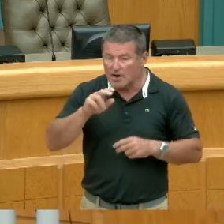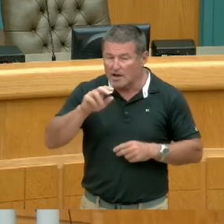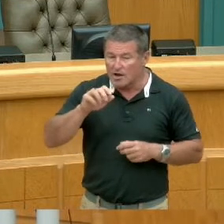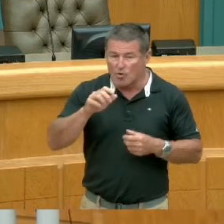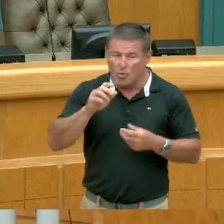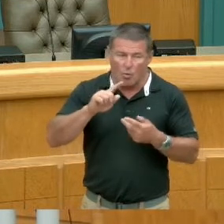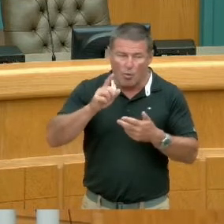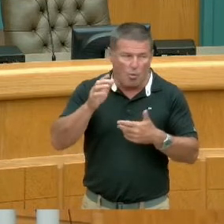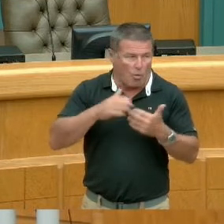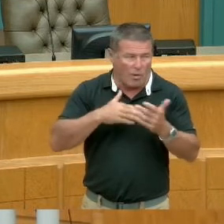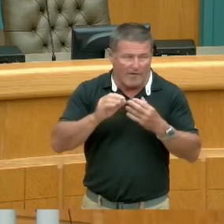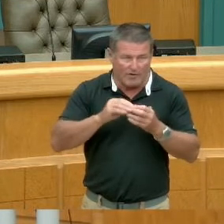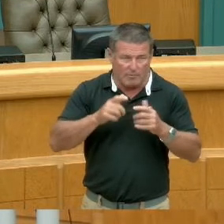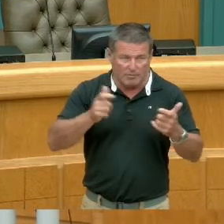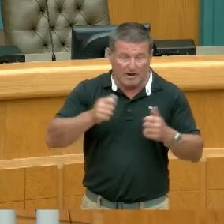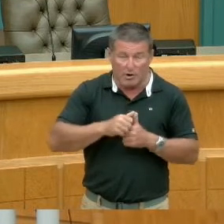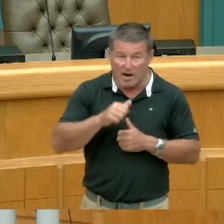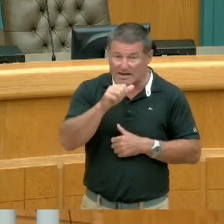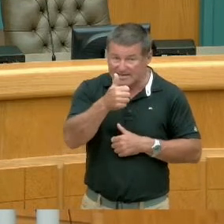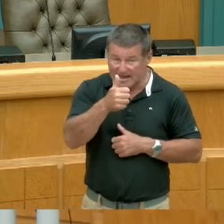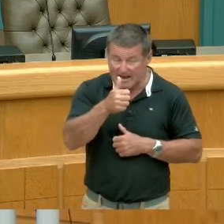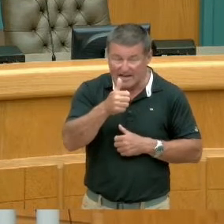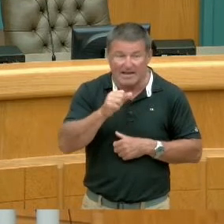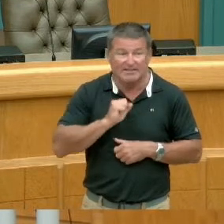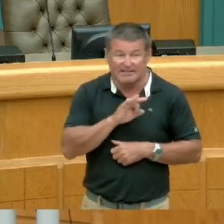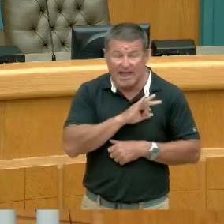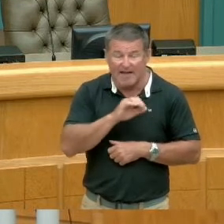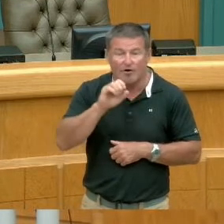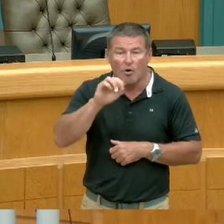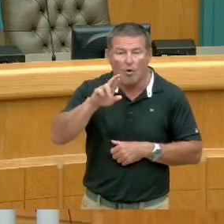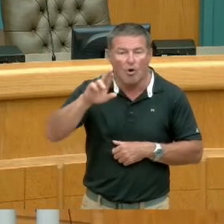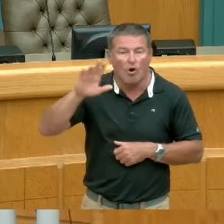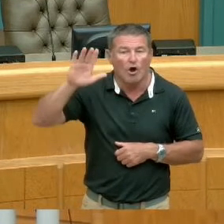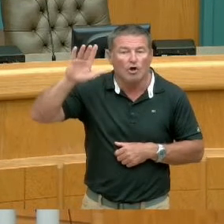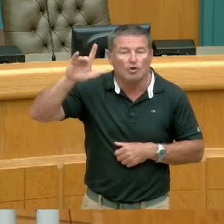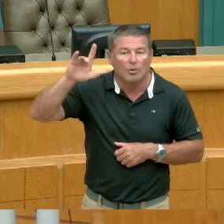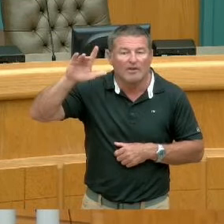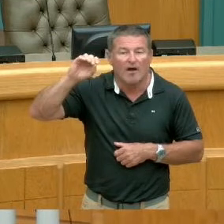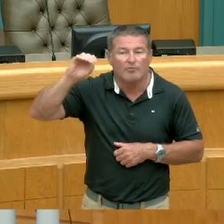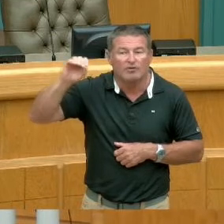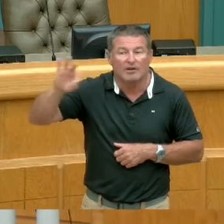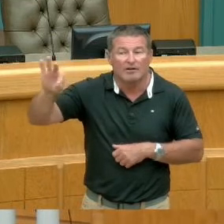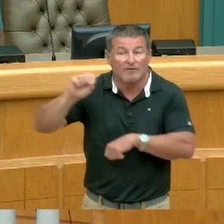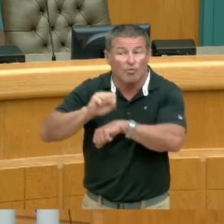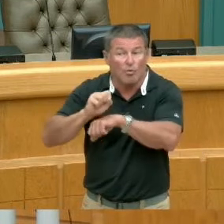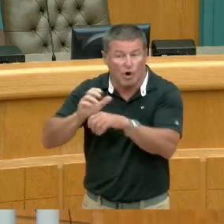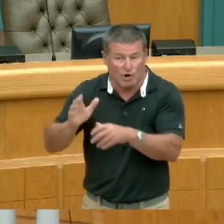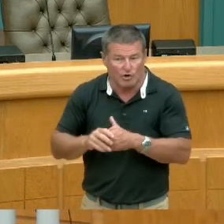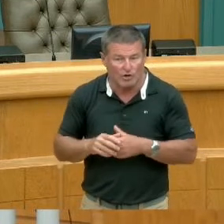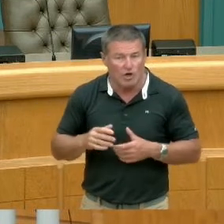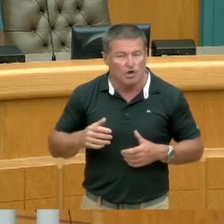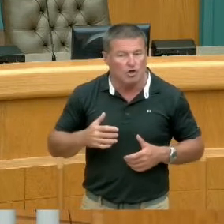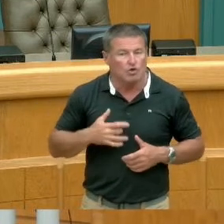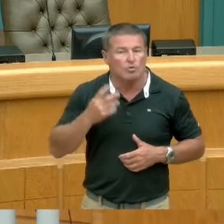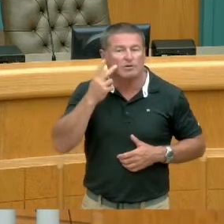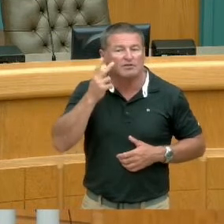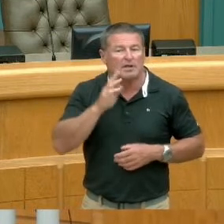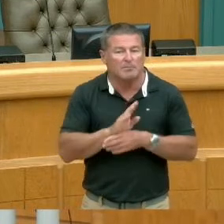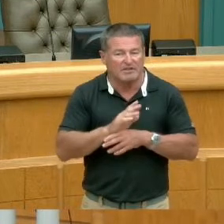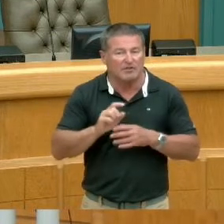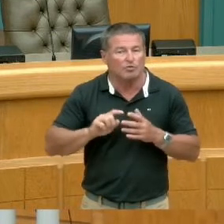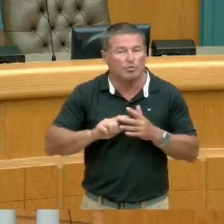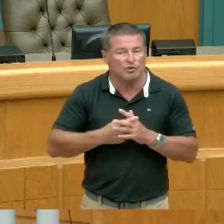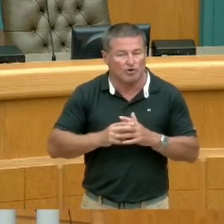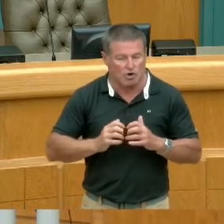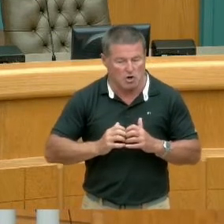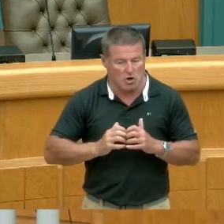their workforce. Now, all of a sudden, you can kind of feel downtown coming alive, right? That's what we're talking about, those businesses